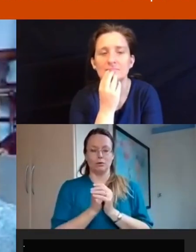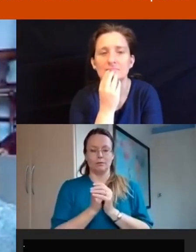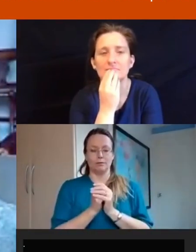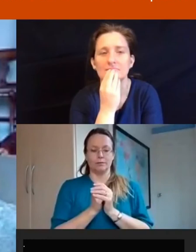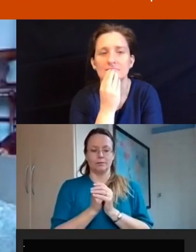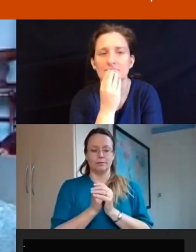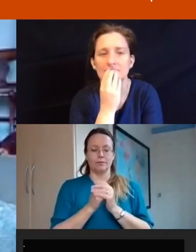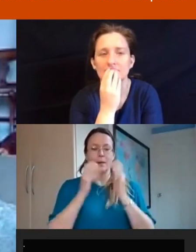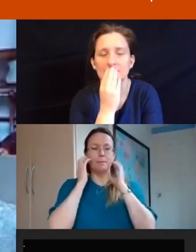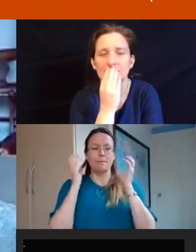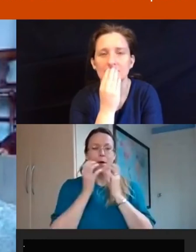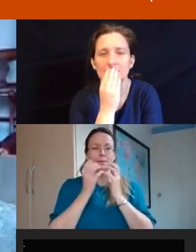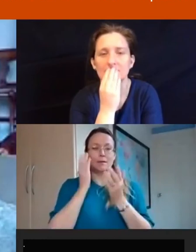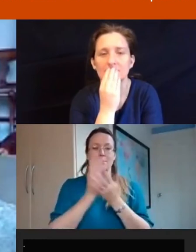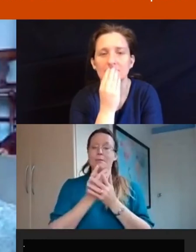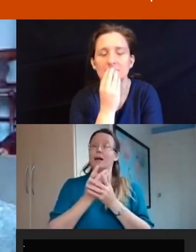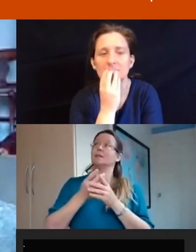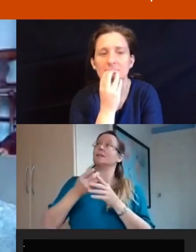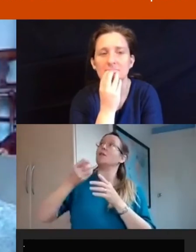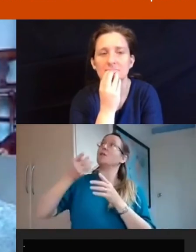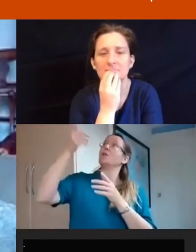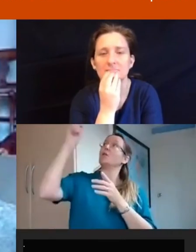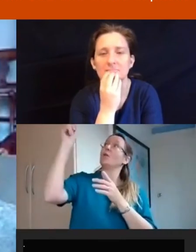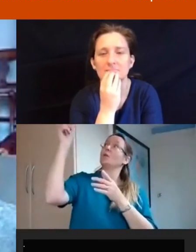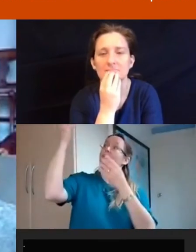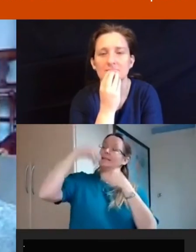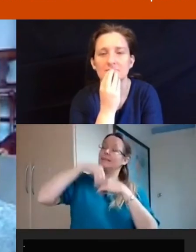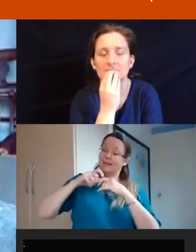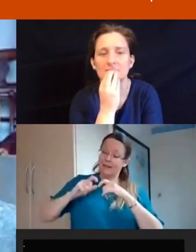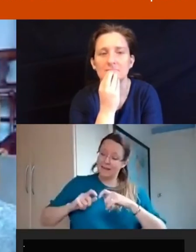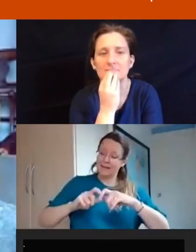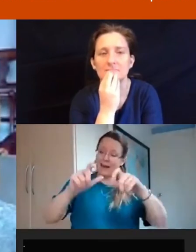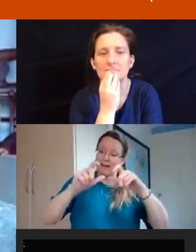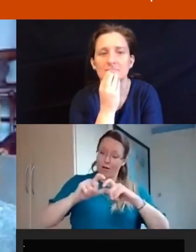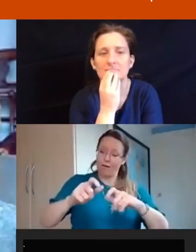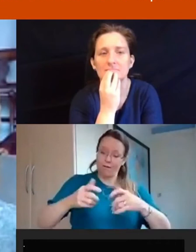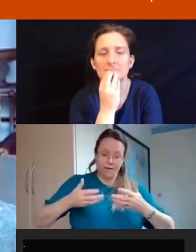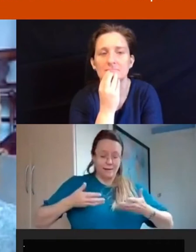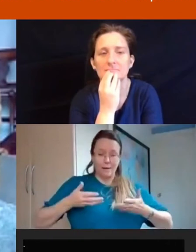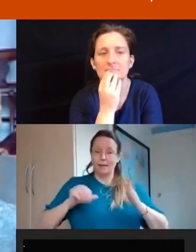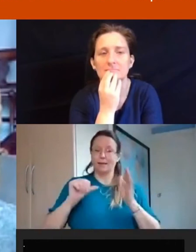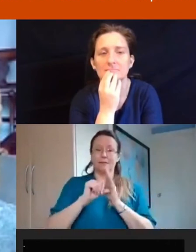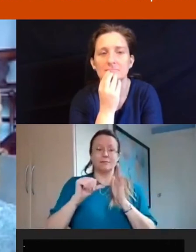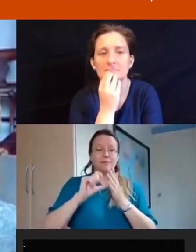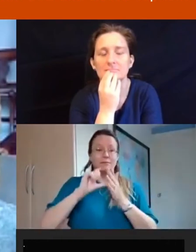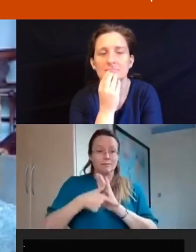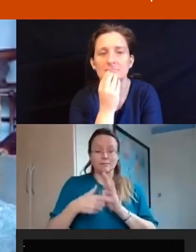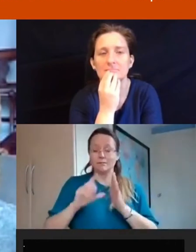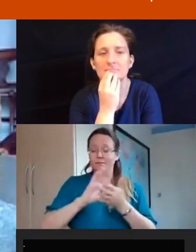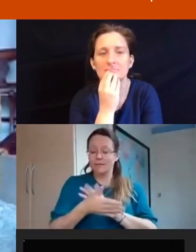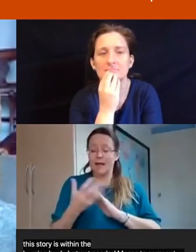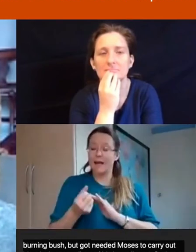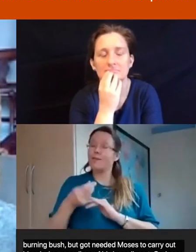out his mission, regardless of his impediment. God sees us by what is in our hearts,